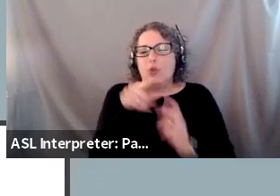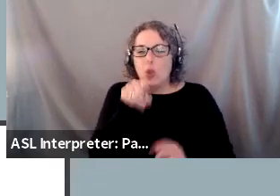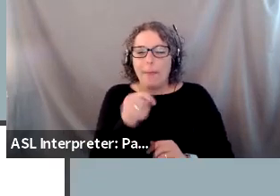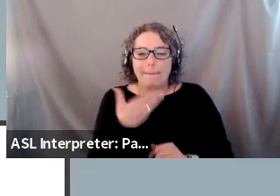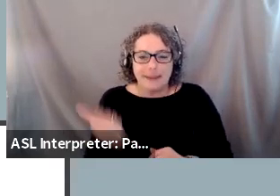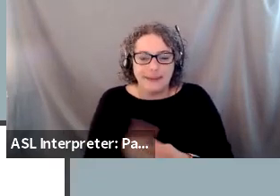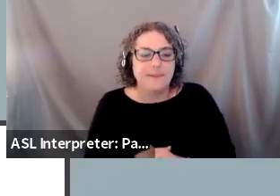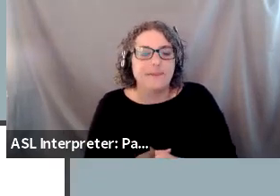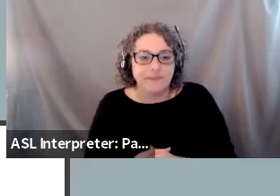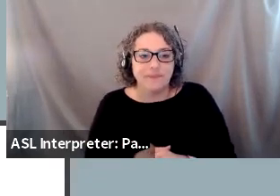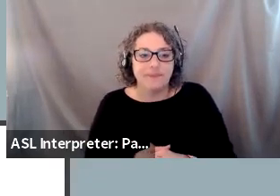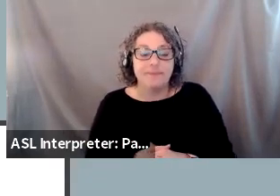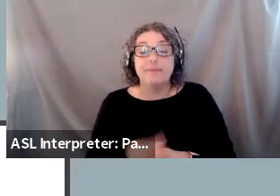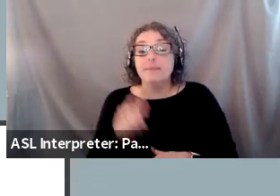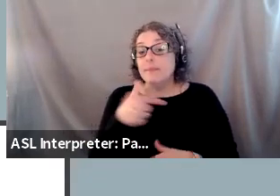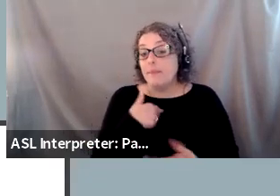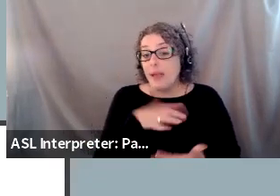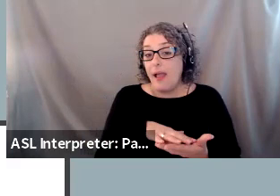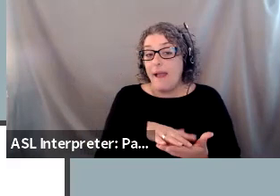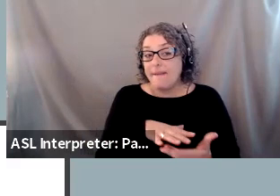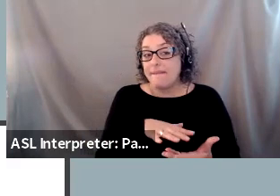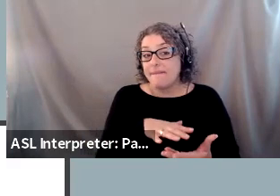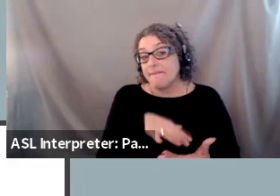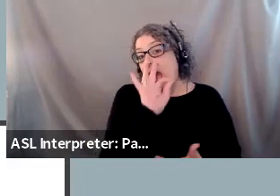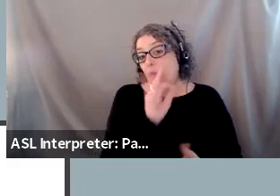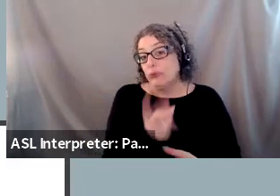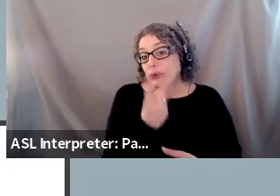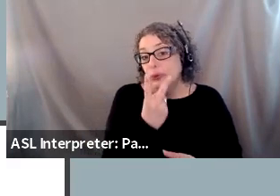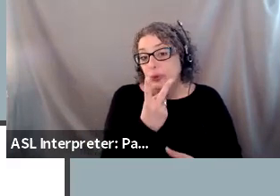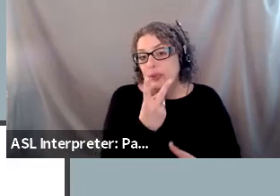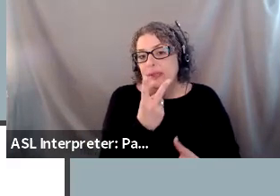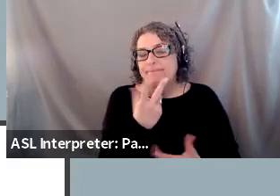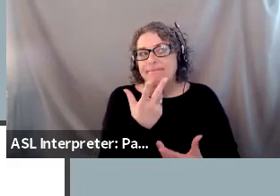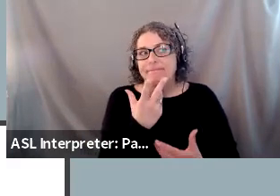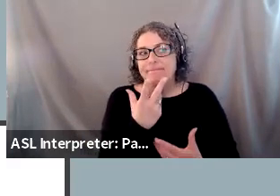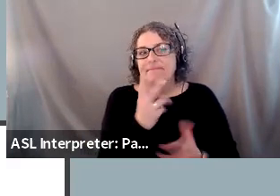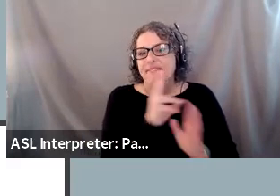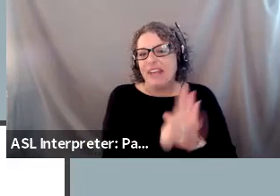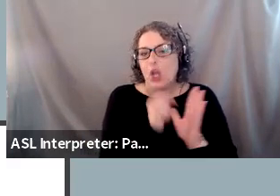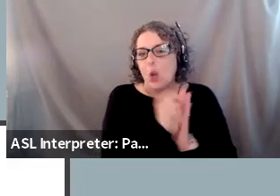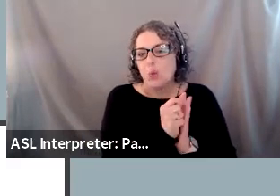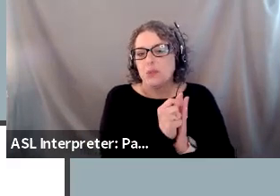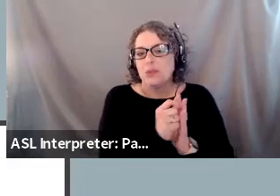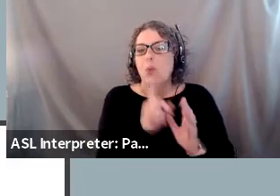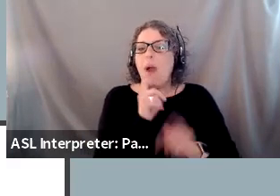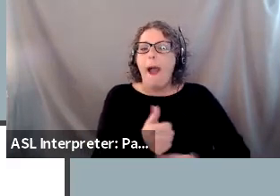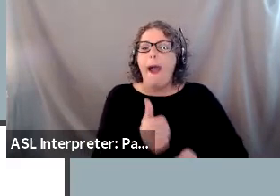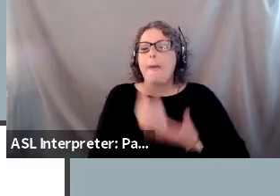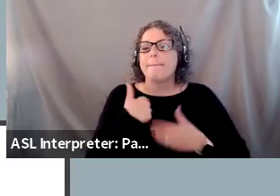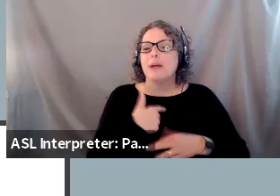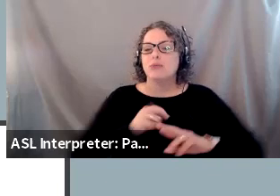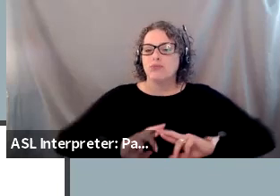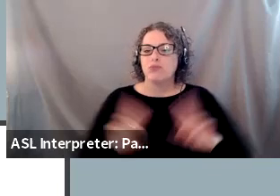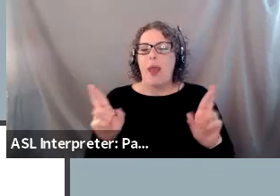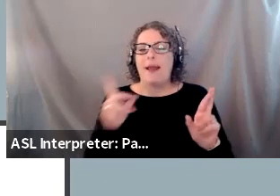And I found two videos, quick videos that I thought really kind of set the stage for today. I don't